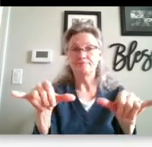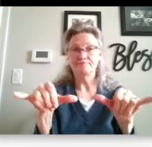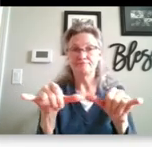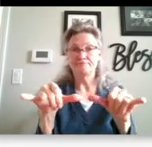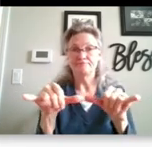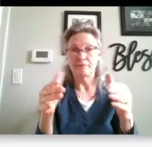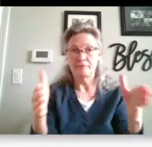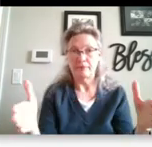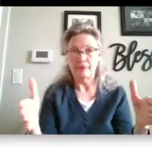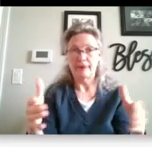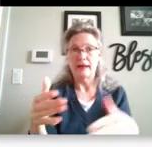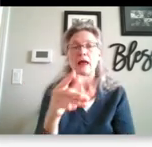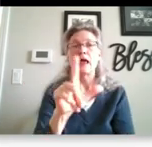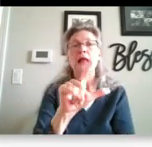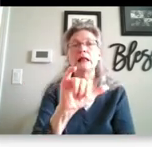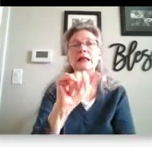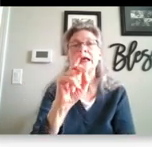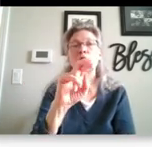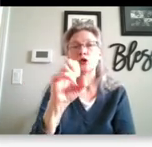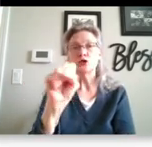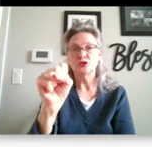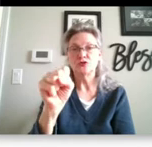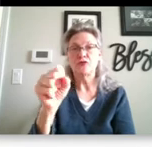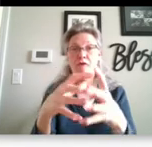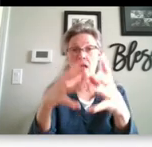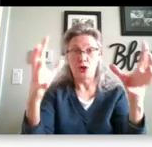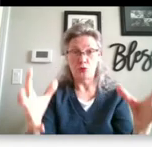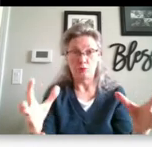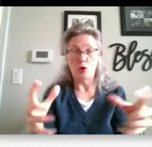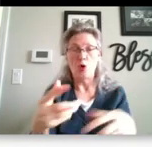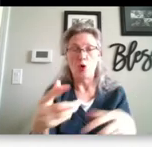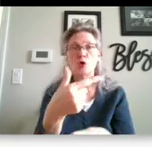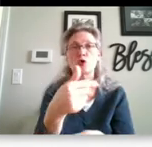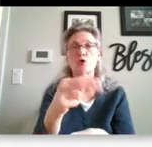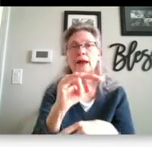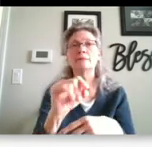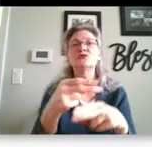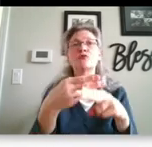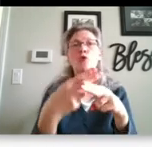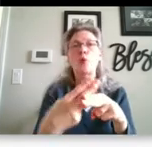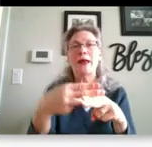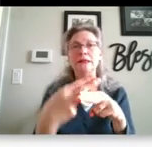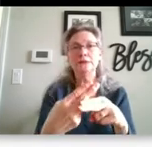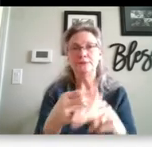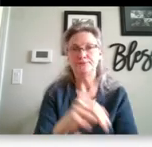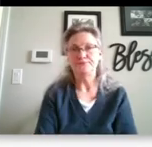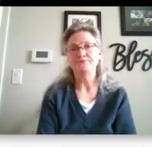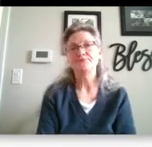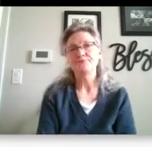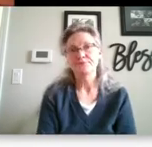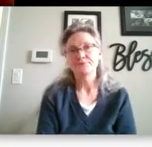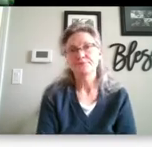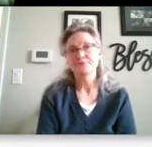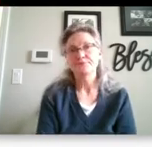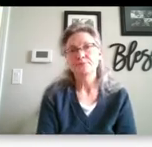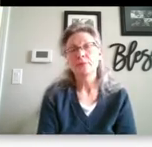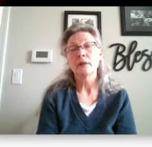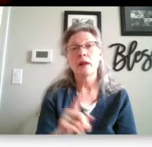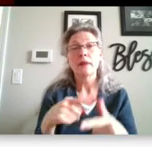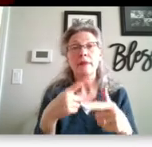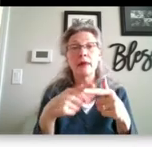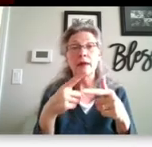be grams if we're measuring something's mass or its weight. Okay, then